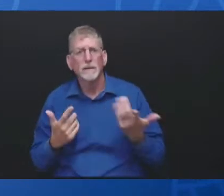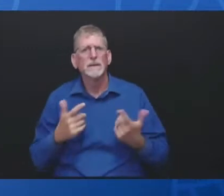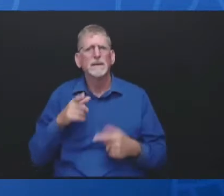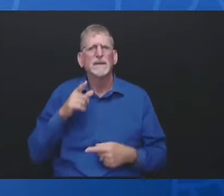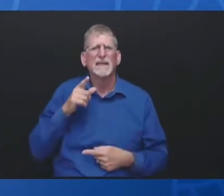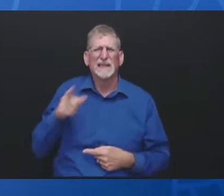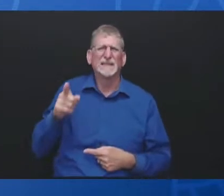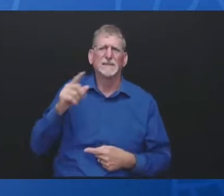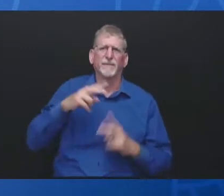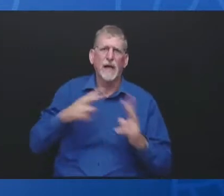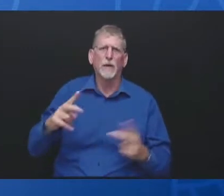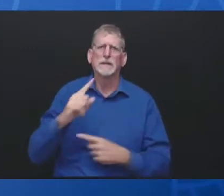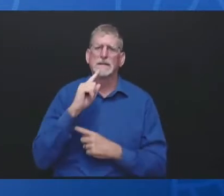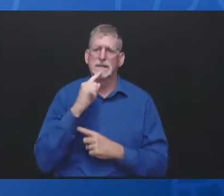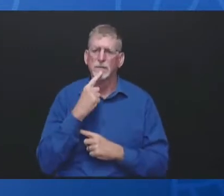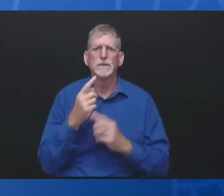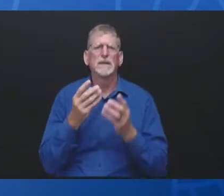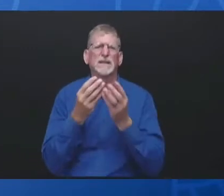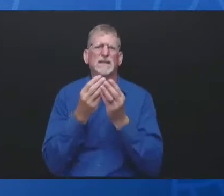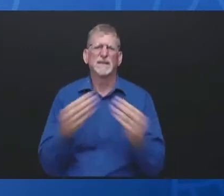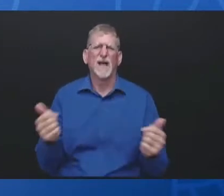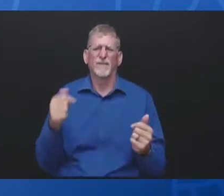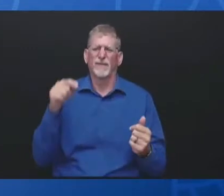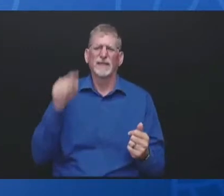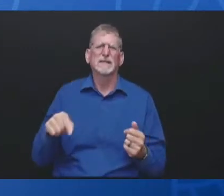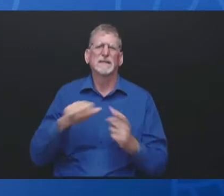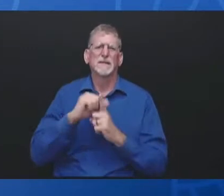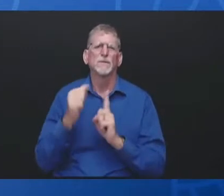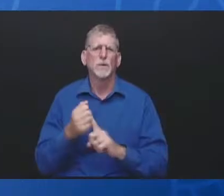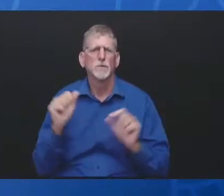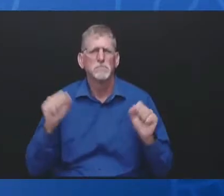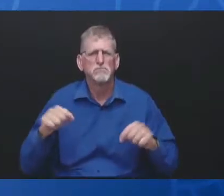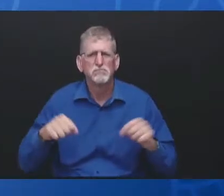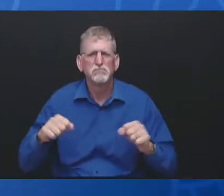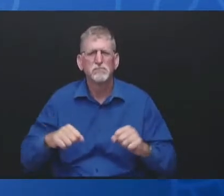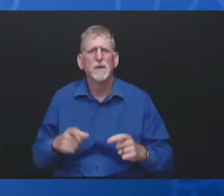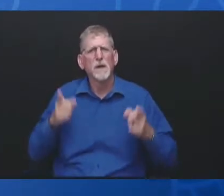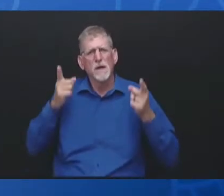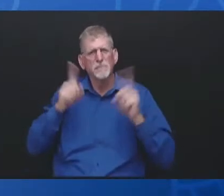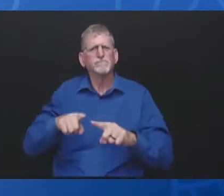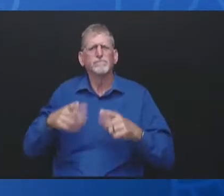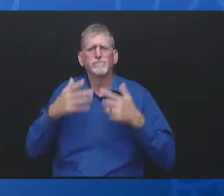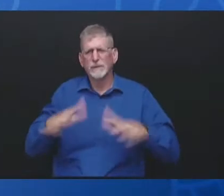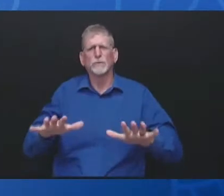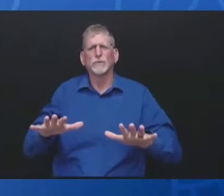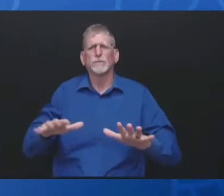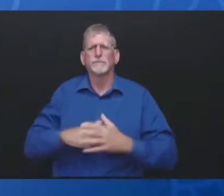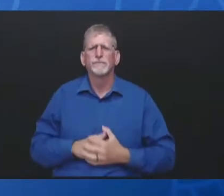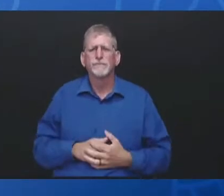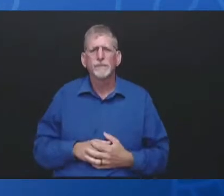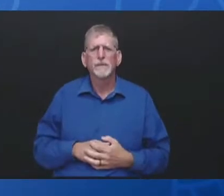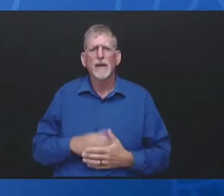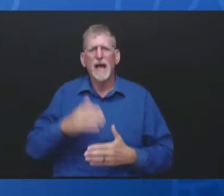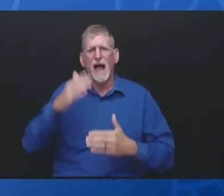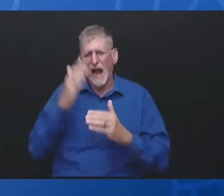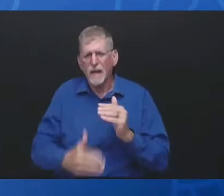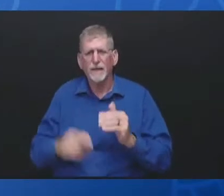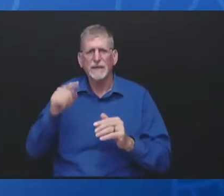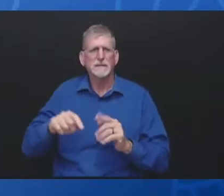situation finished, of getting a deal done, of ending the situation which he is clearly confident it can